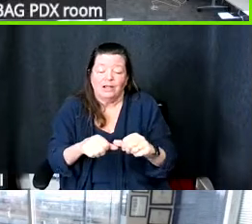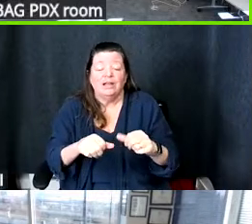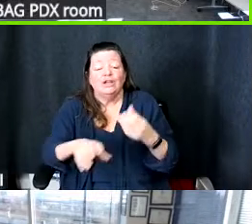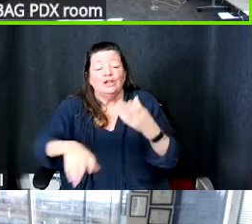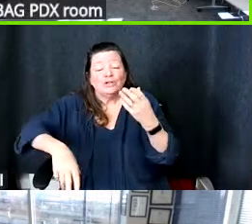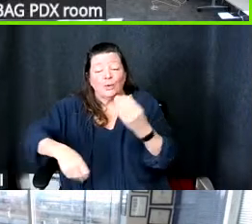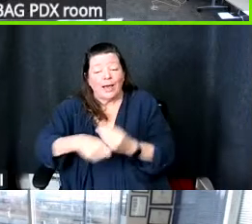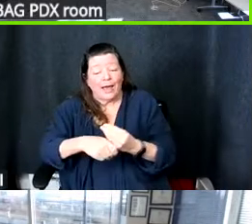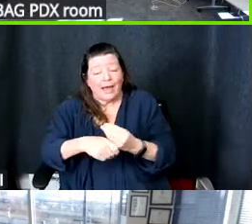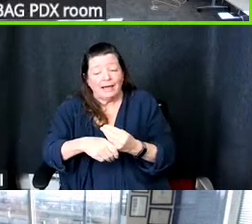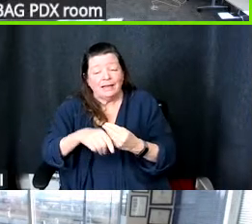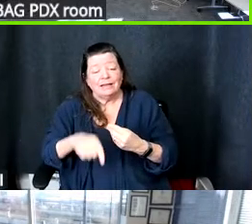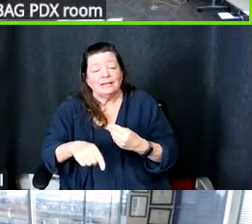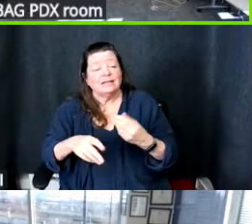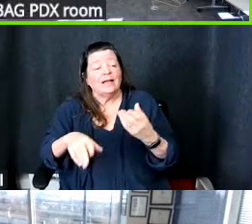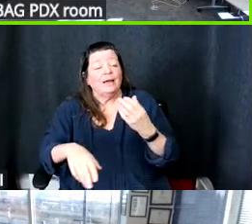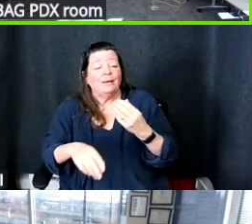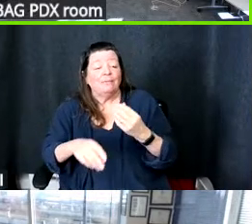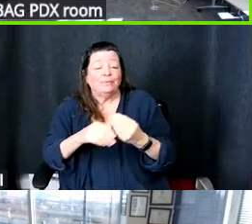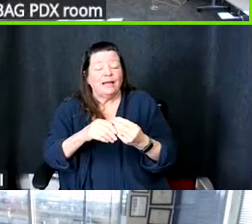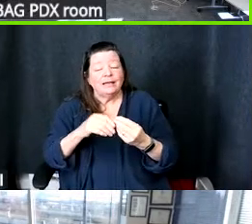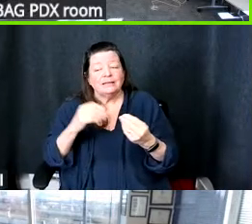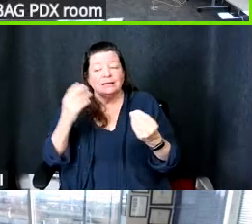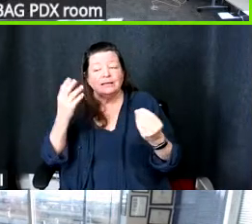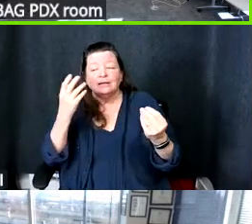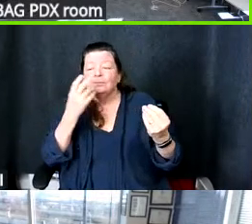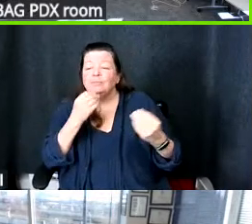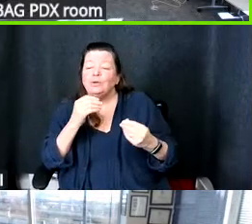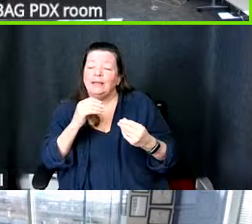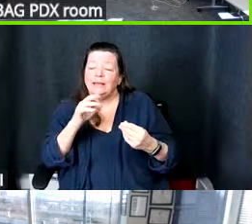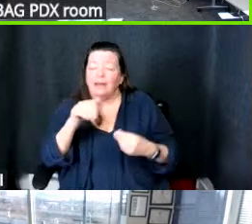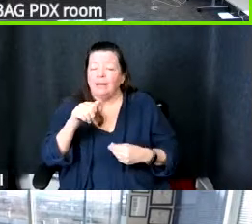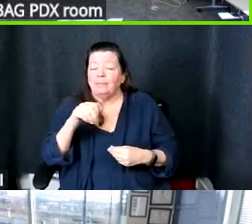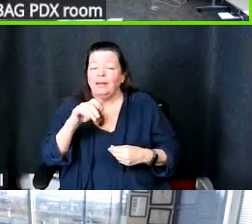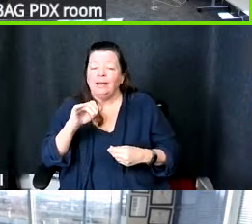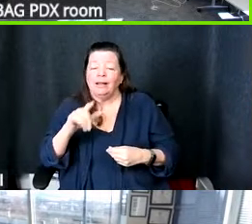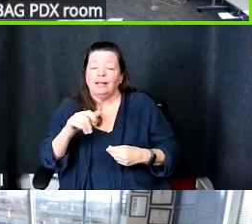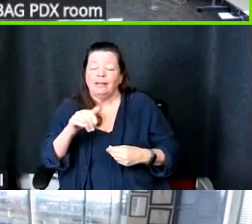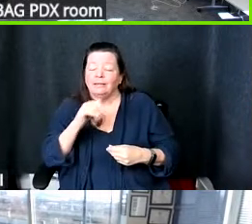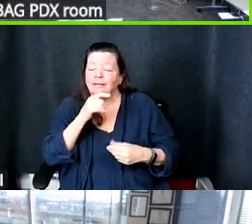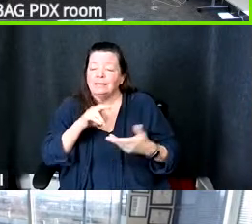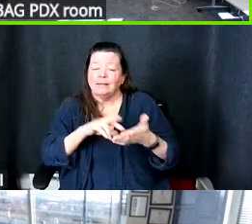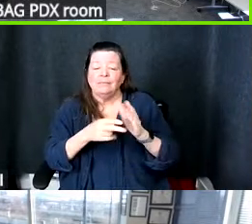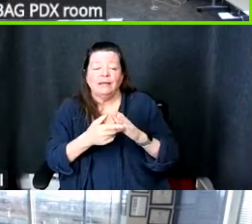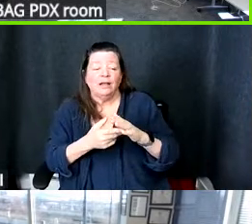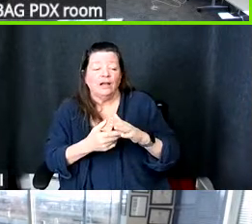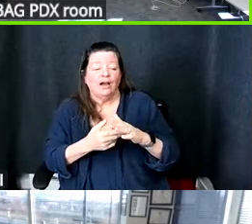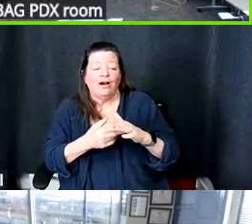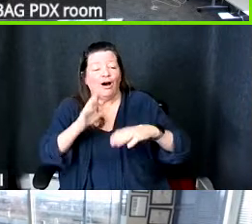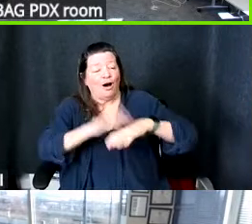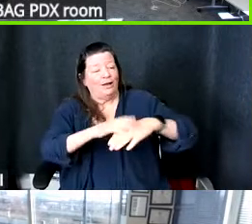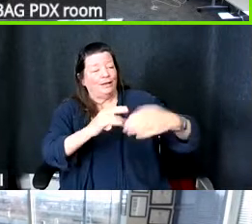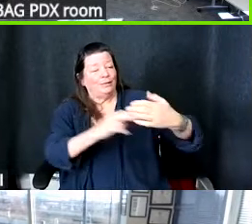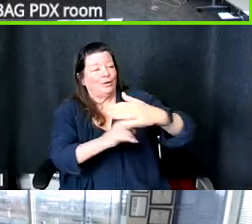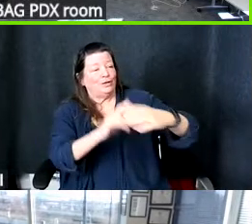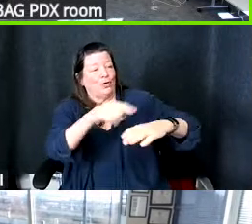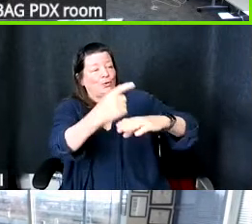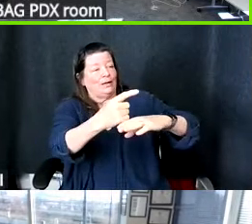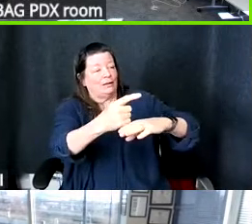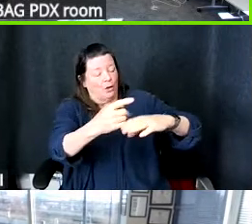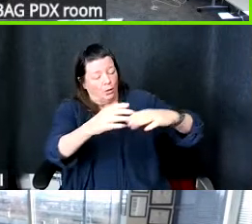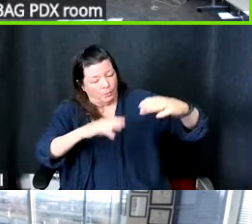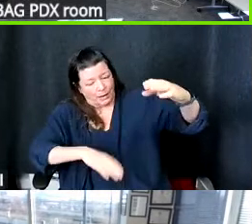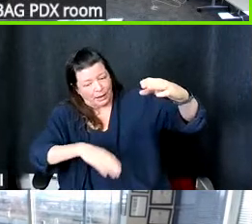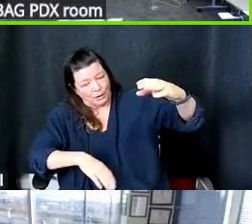this plus the aesthetic appeal means not just on top, but underneath. And I'm thinking about the pillars